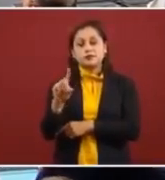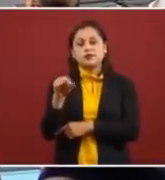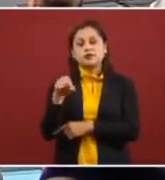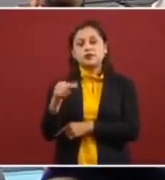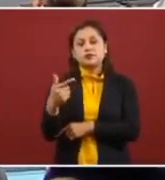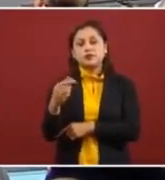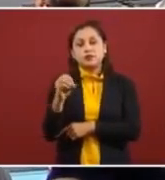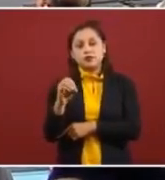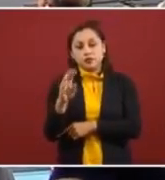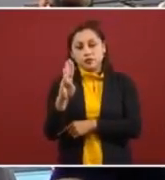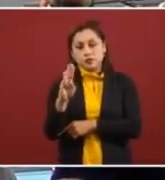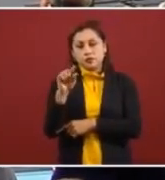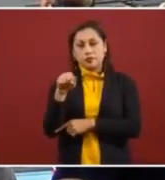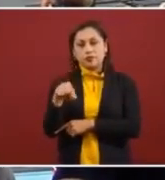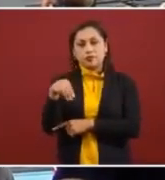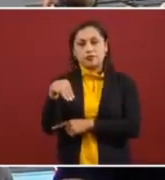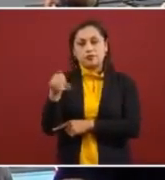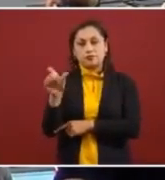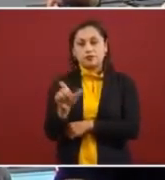salud.gov.mx.